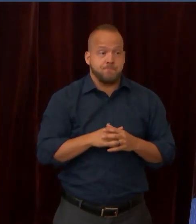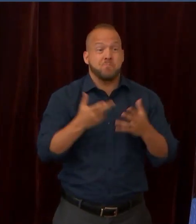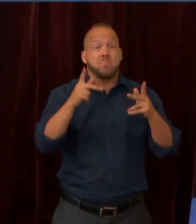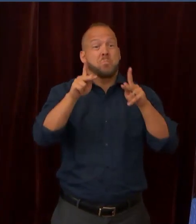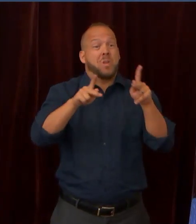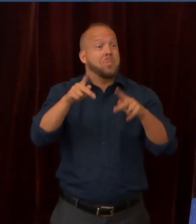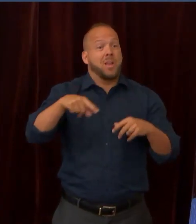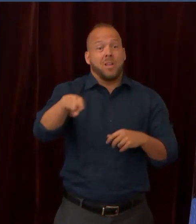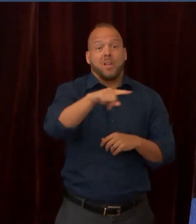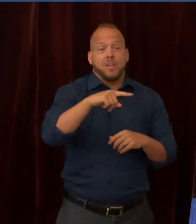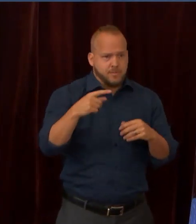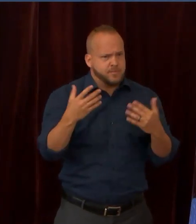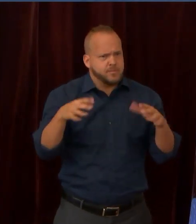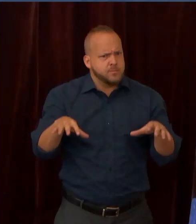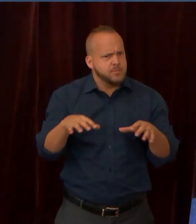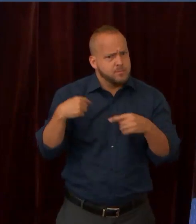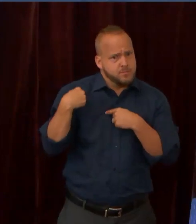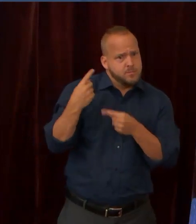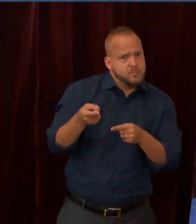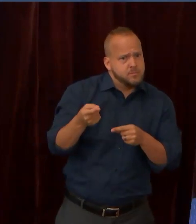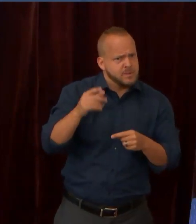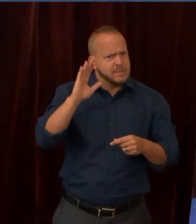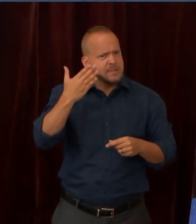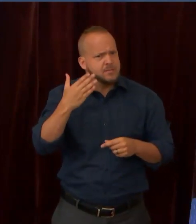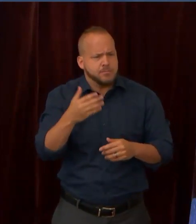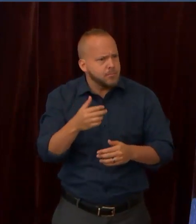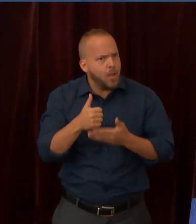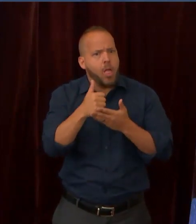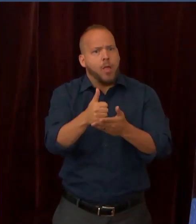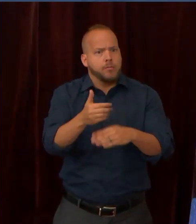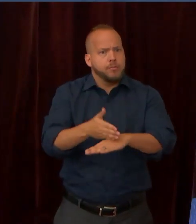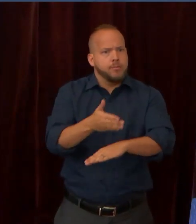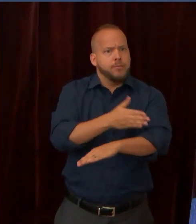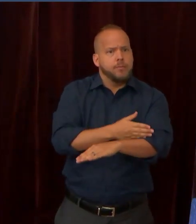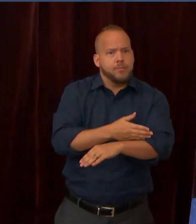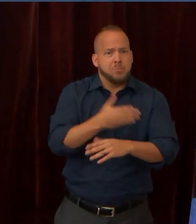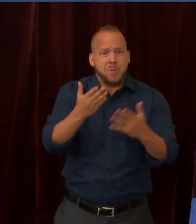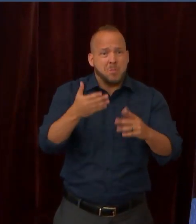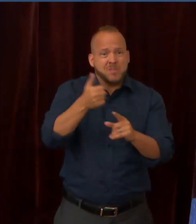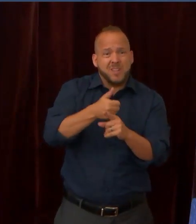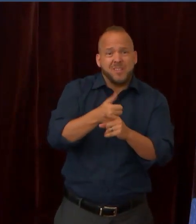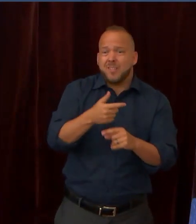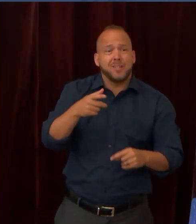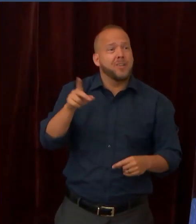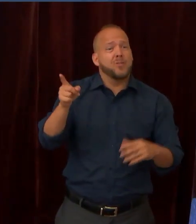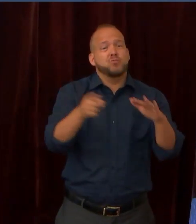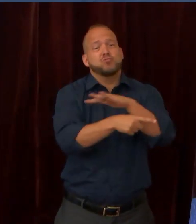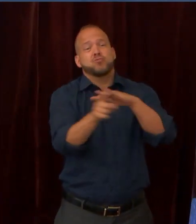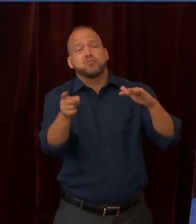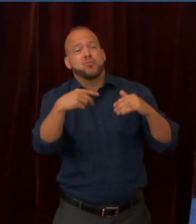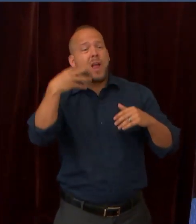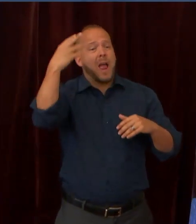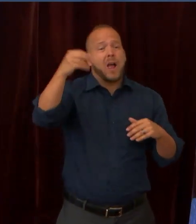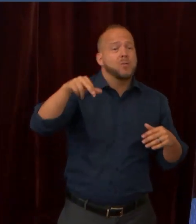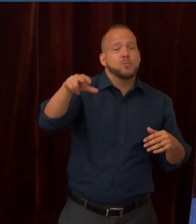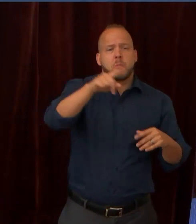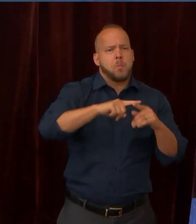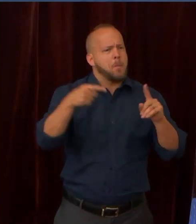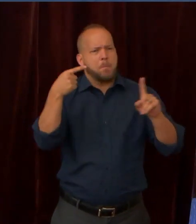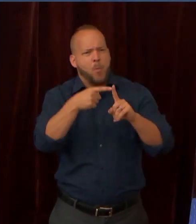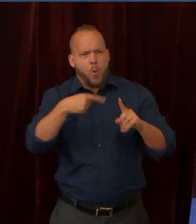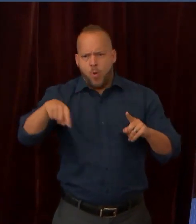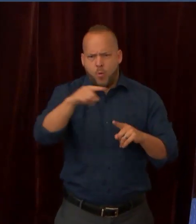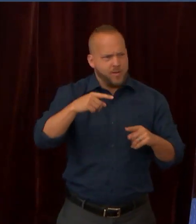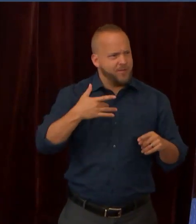still mobile. So we think people are learning to maintain social distance when they're in some